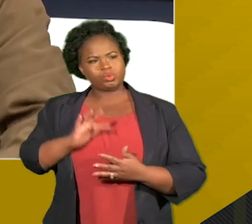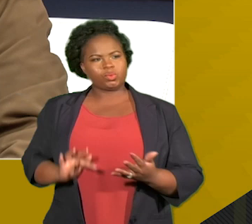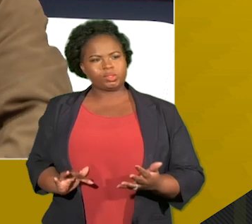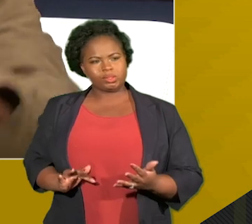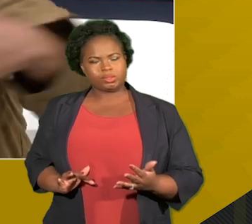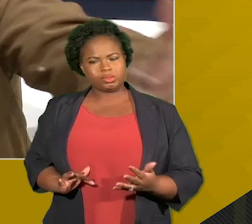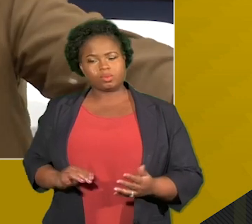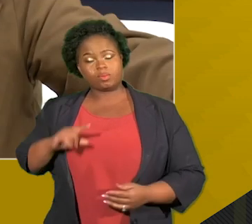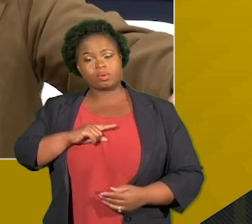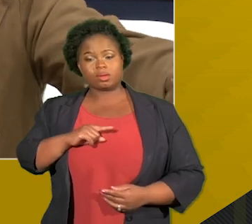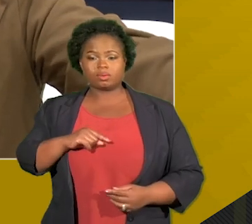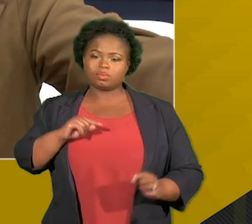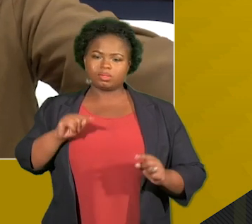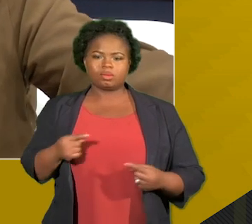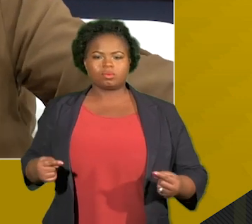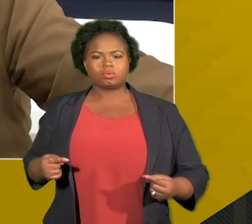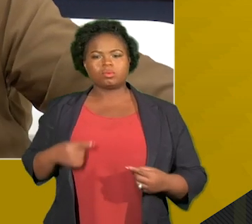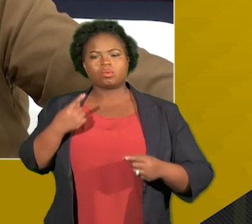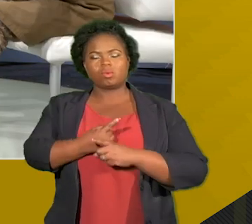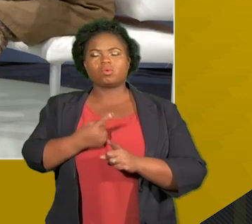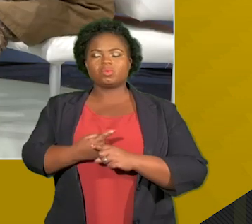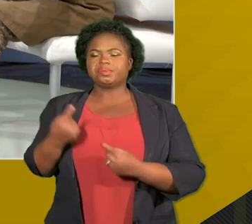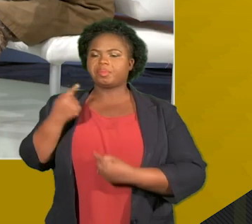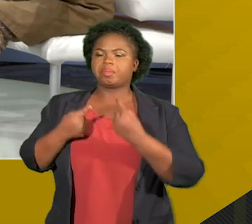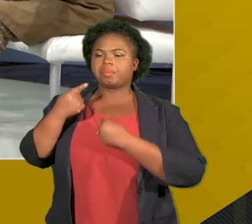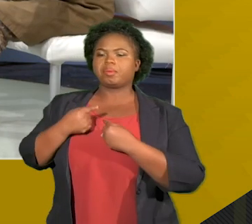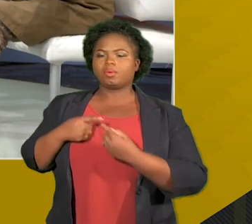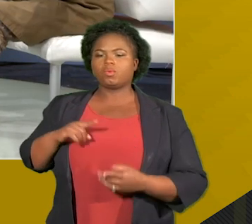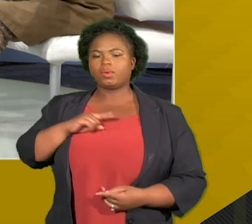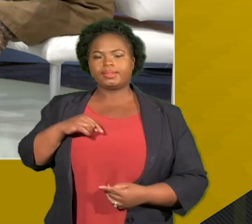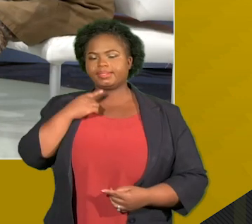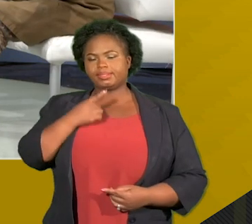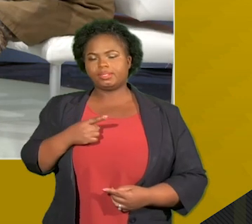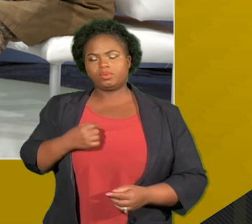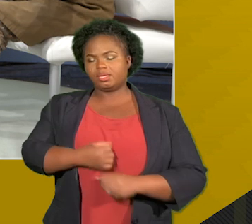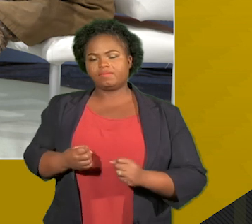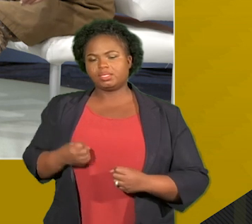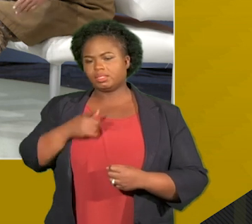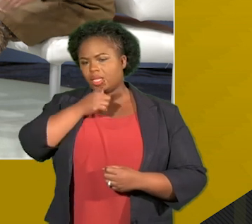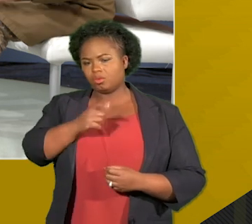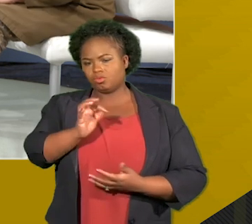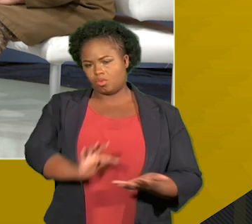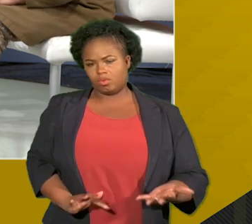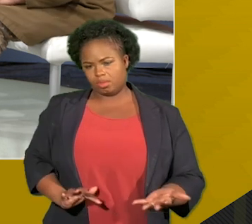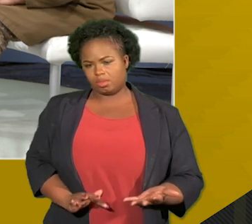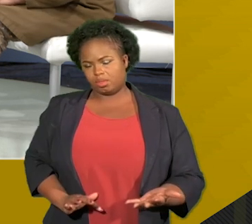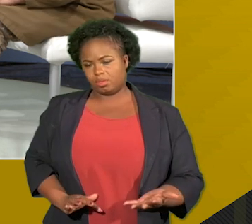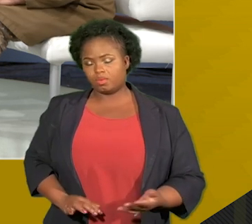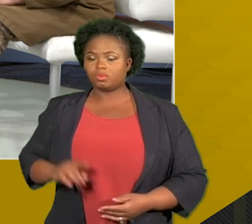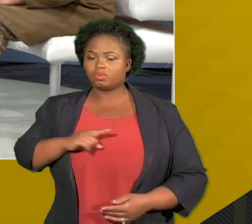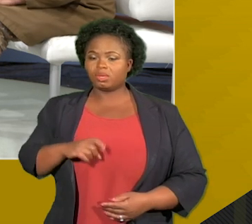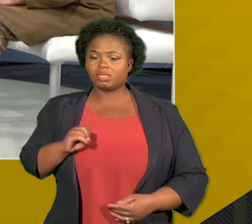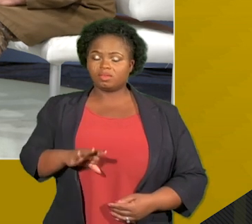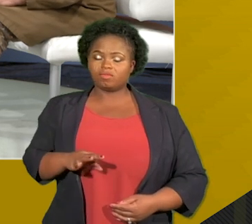sibakwi on the side of constantly being accused of not telling stories. Because if you are a child, the